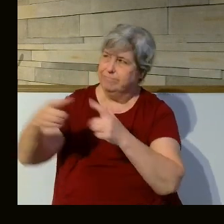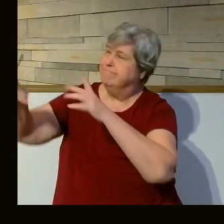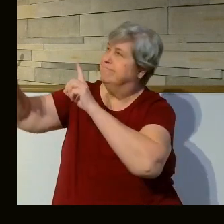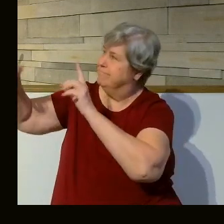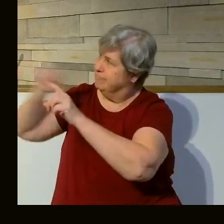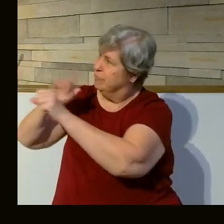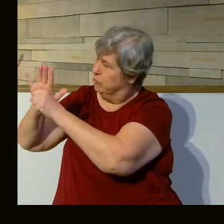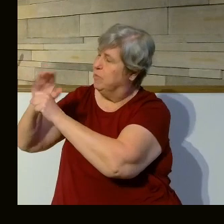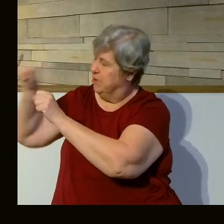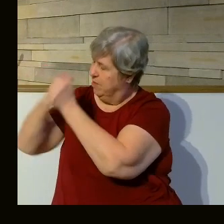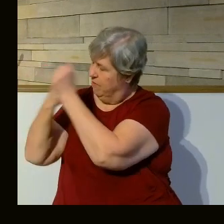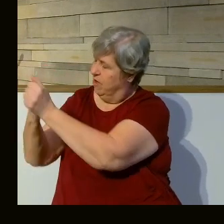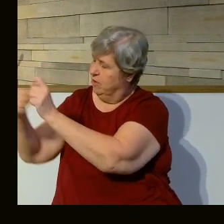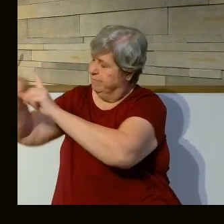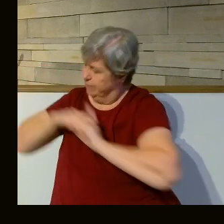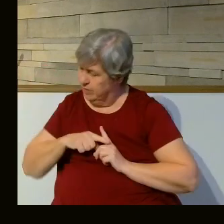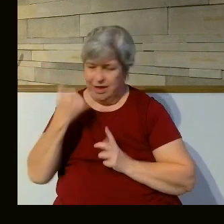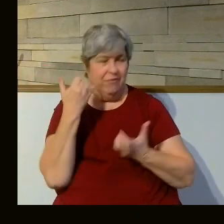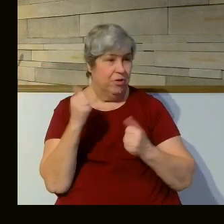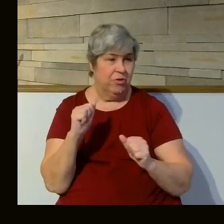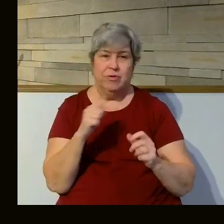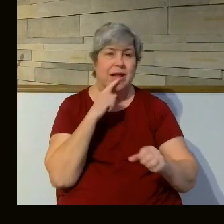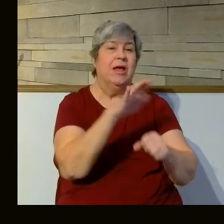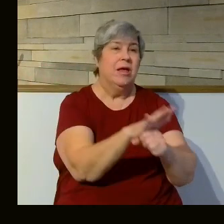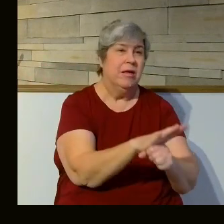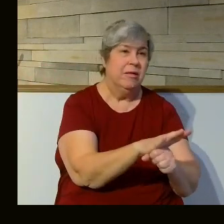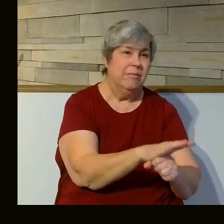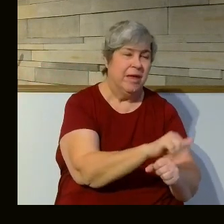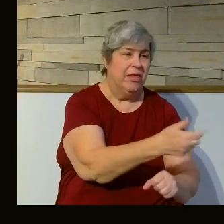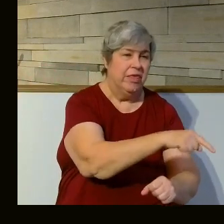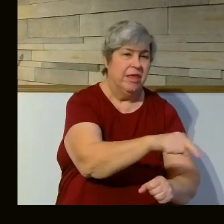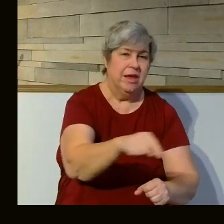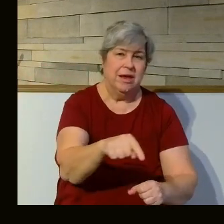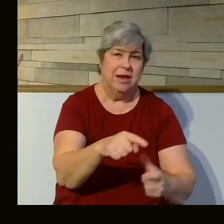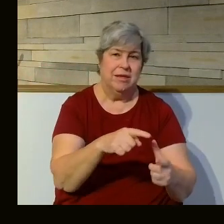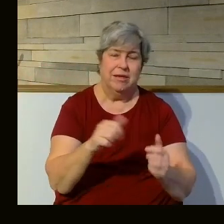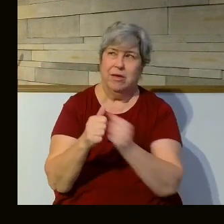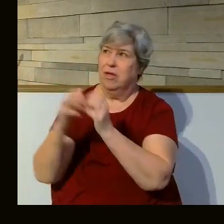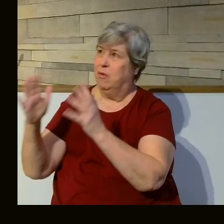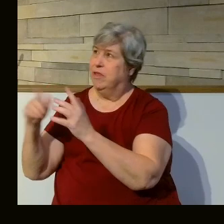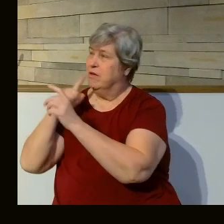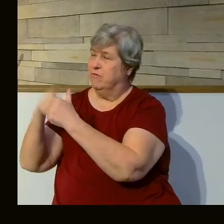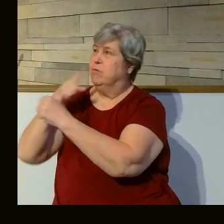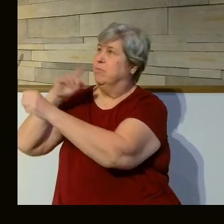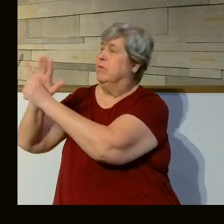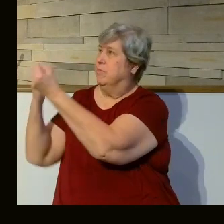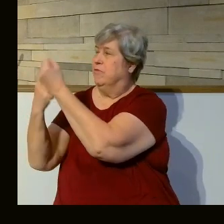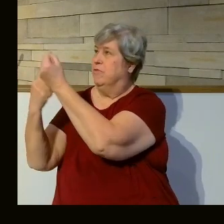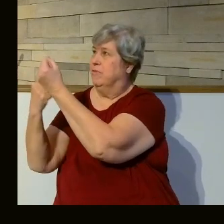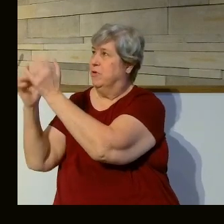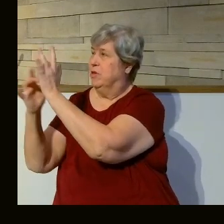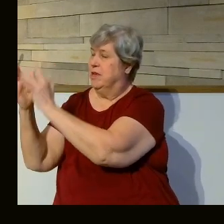Jesus Christ. Because if you're trying to be committed without having your commitment to Jesus Christ, your commitment is built on a house of cards, and it